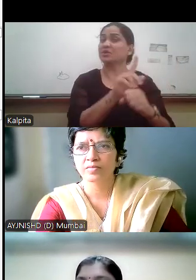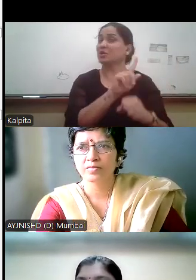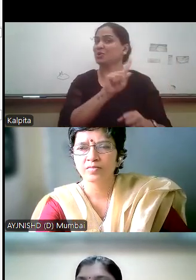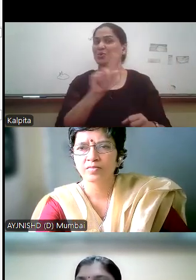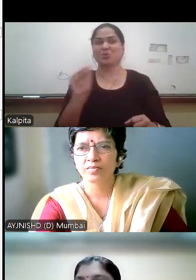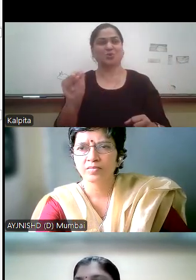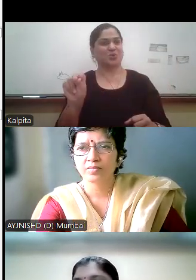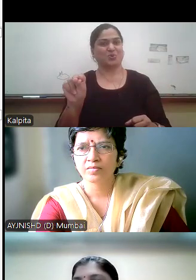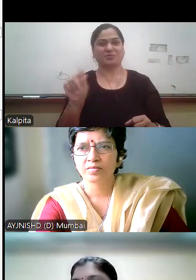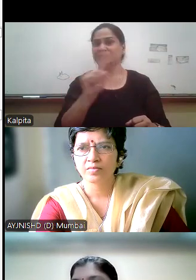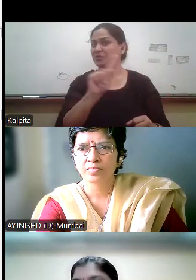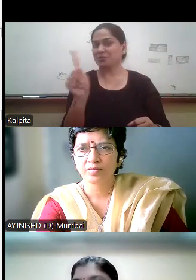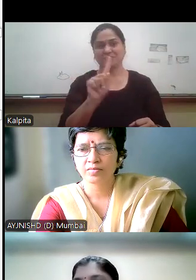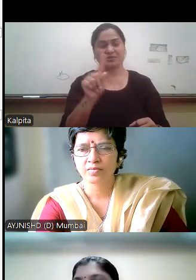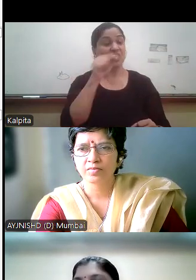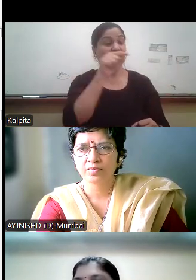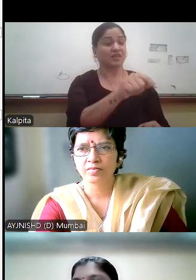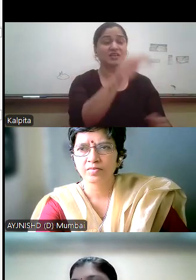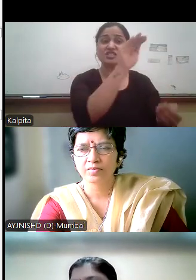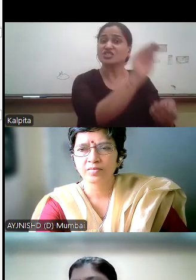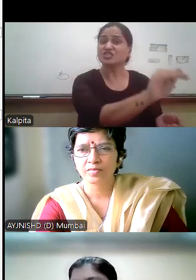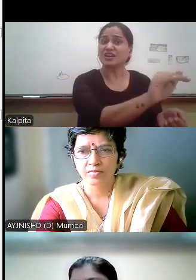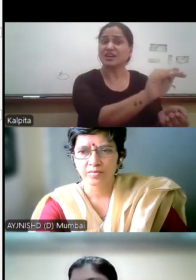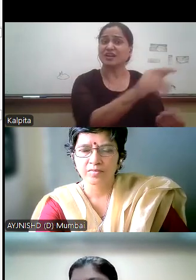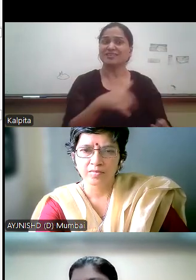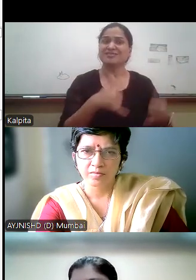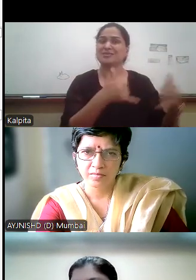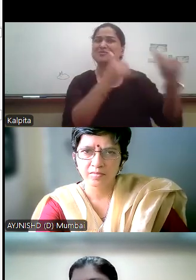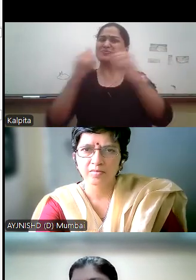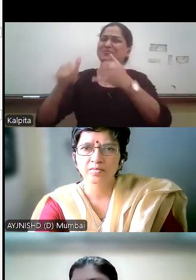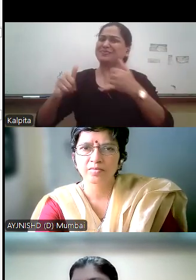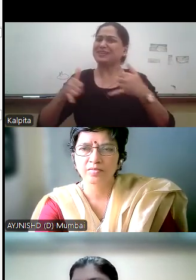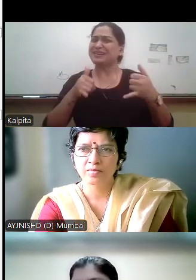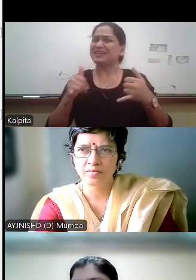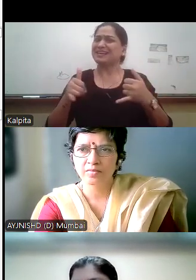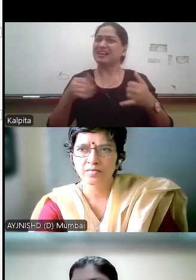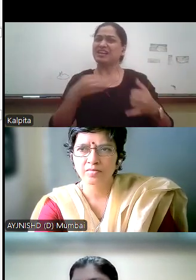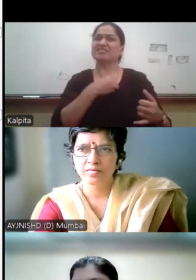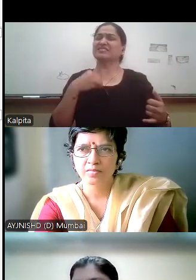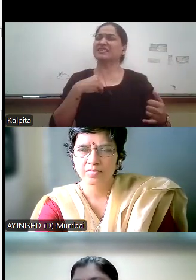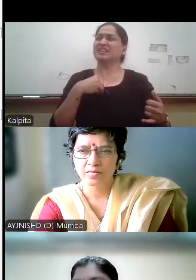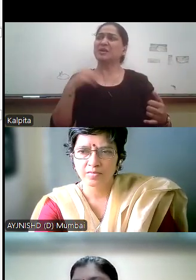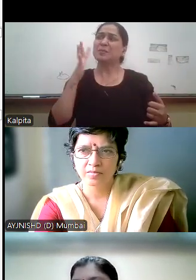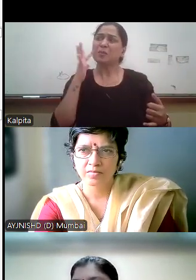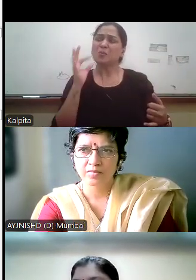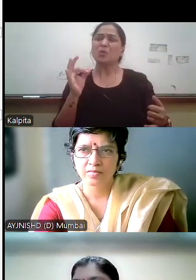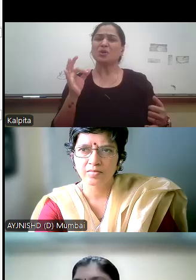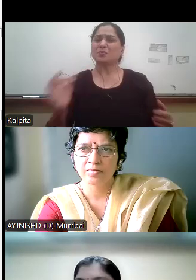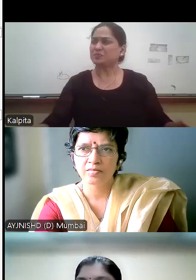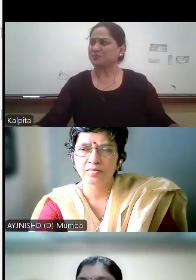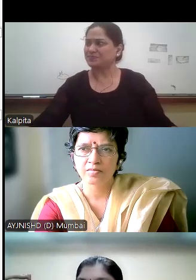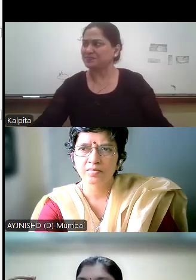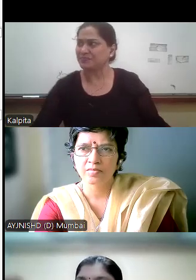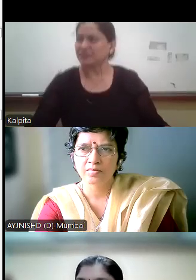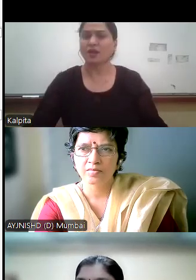can't make him do. After all, he's a child. So play therapy plays a very important role when we are treating them. I may give him a toy